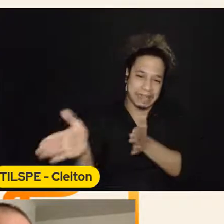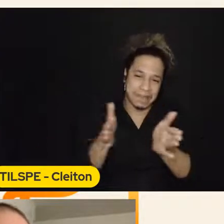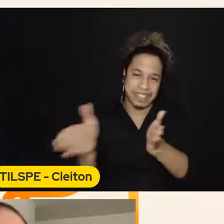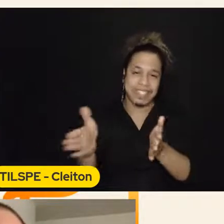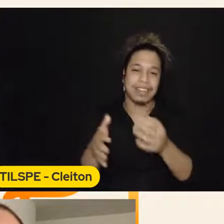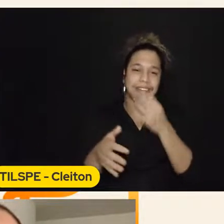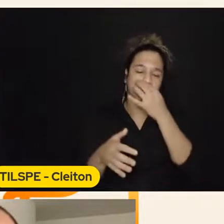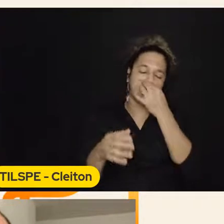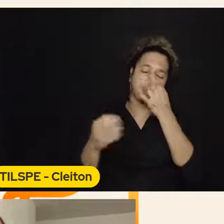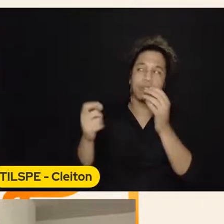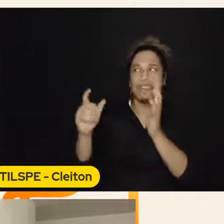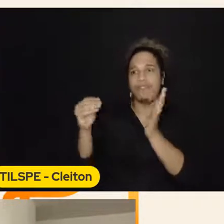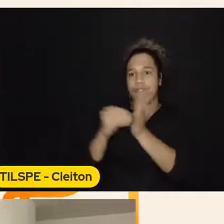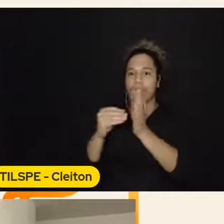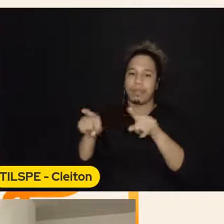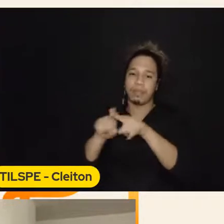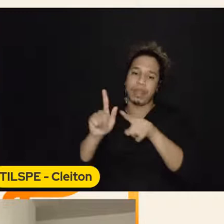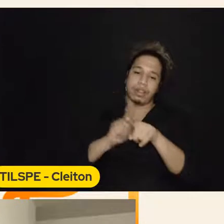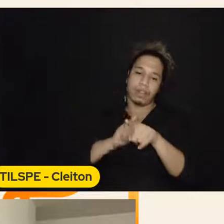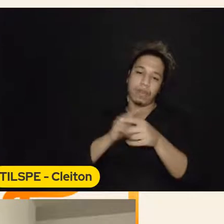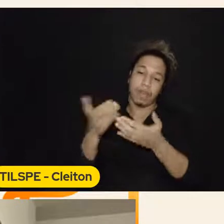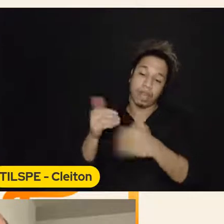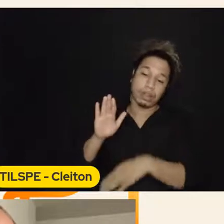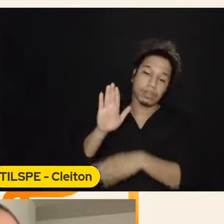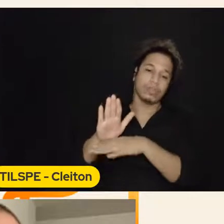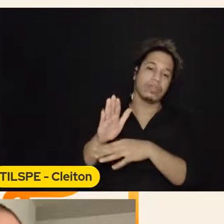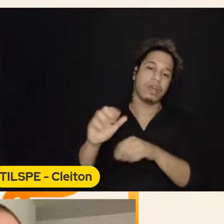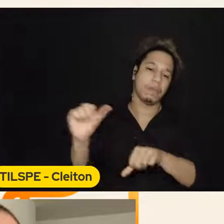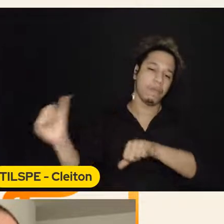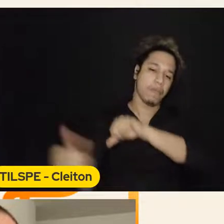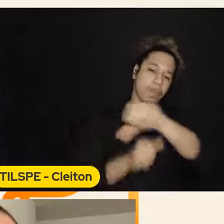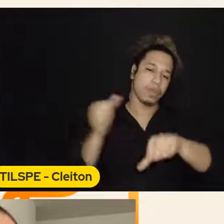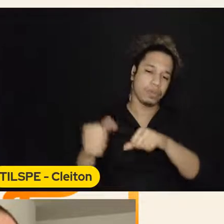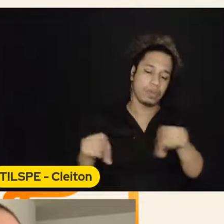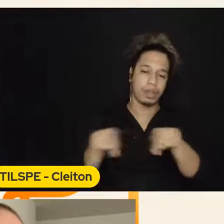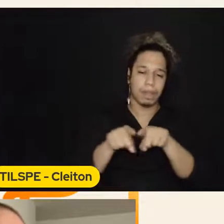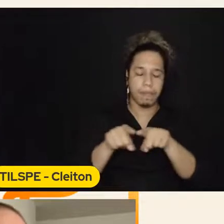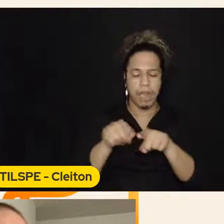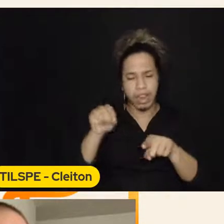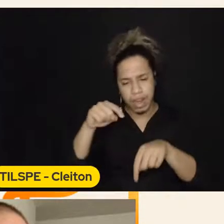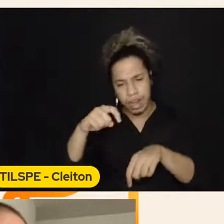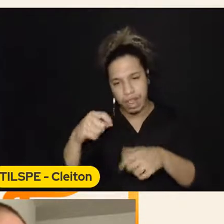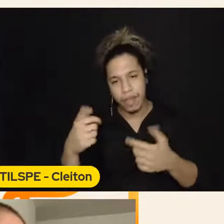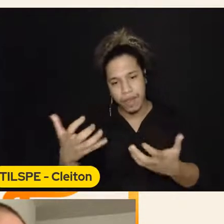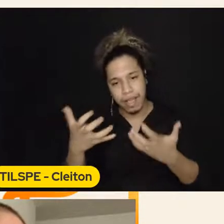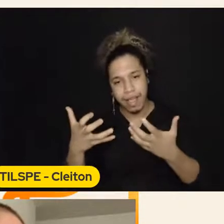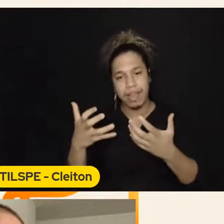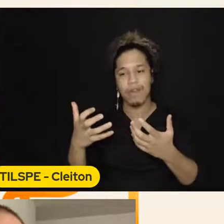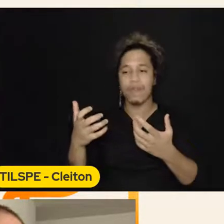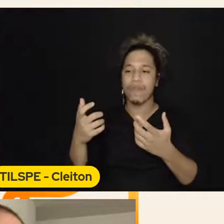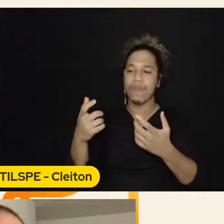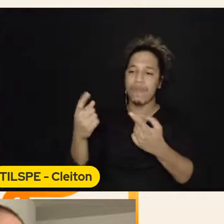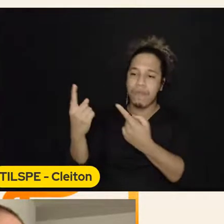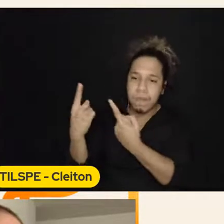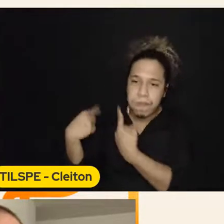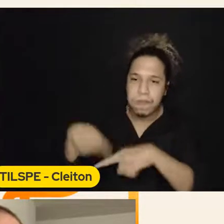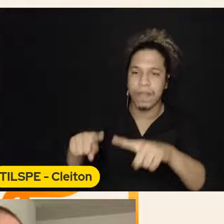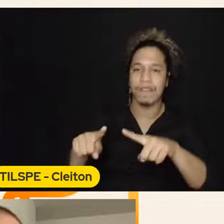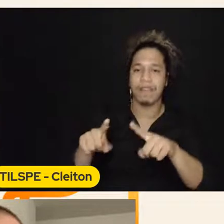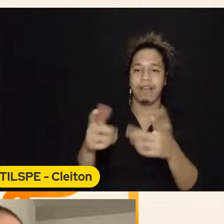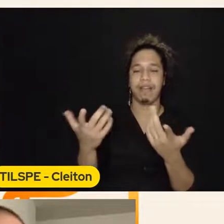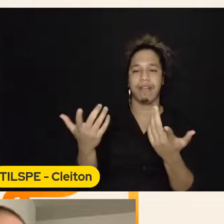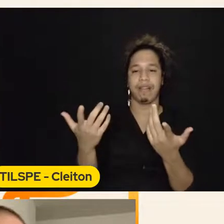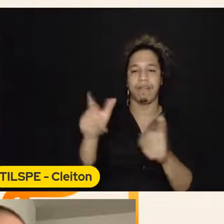mentioned, but also this point of challenging what needs to be addressed in the world.